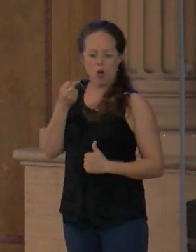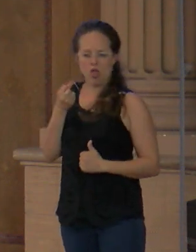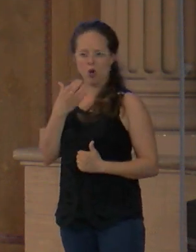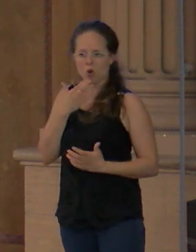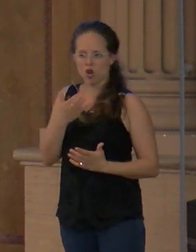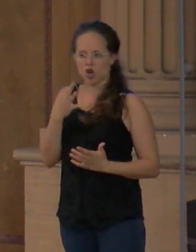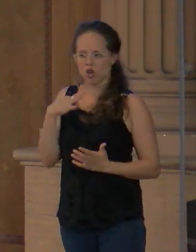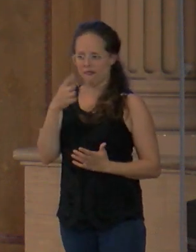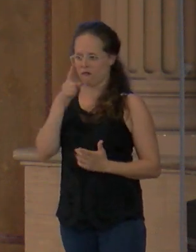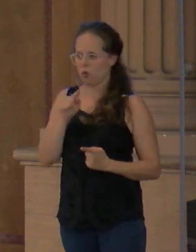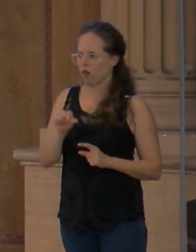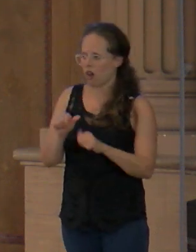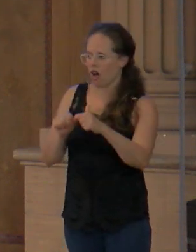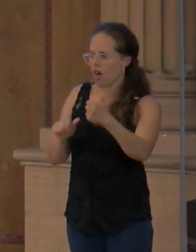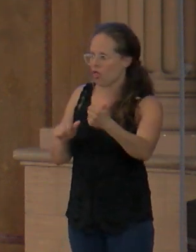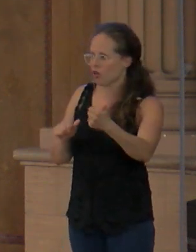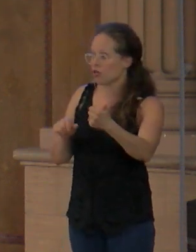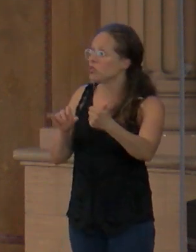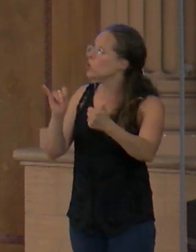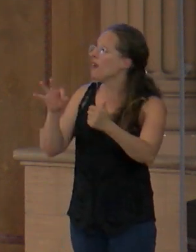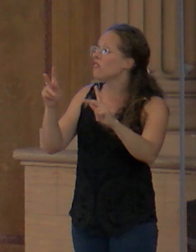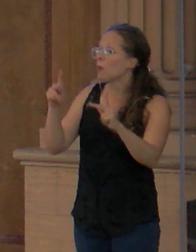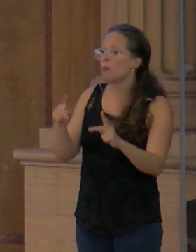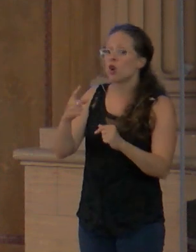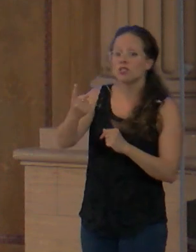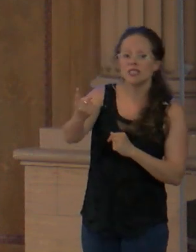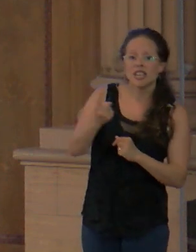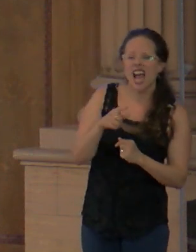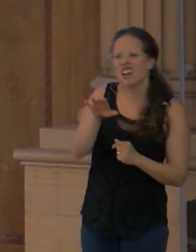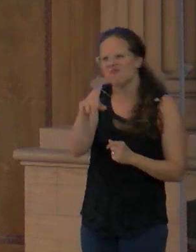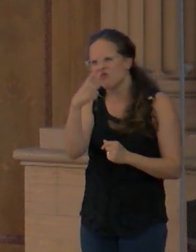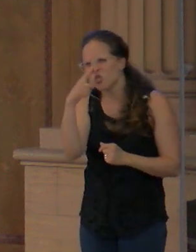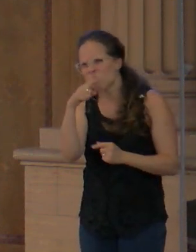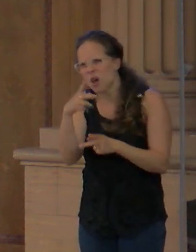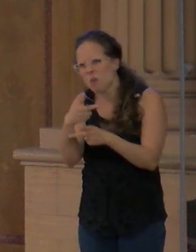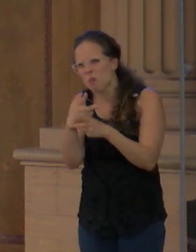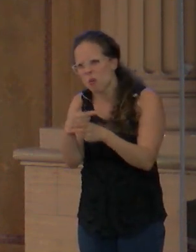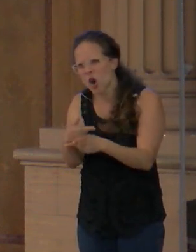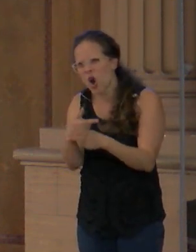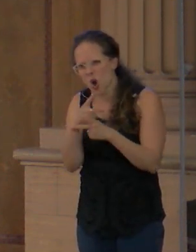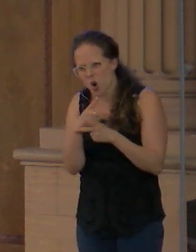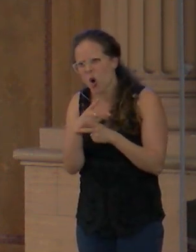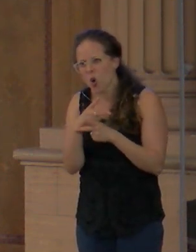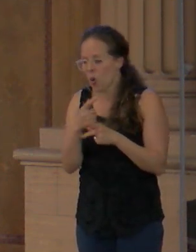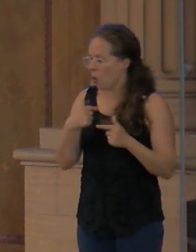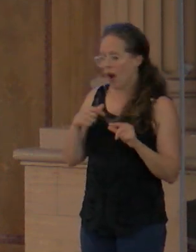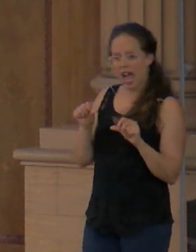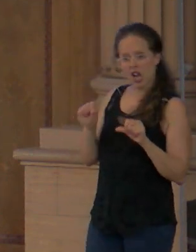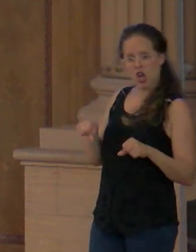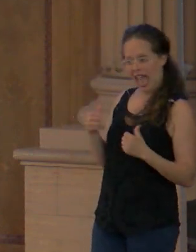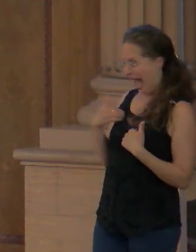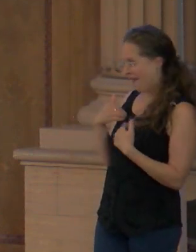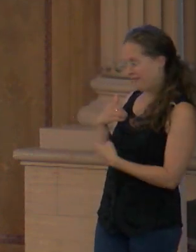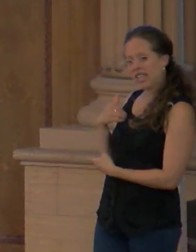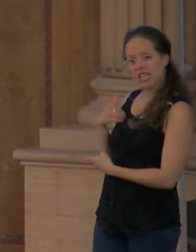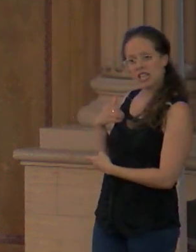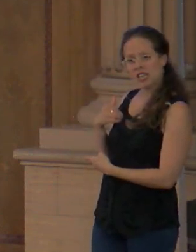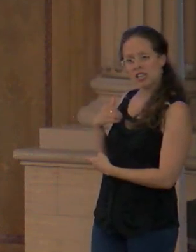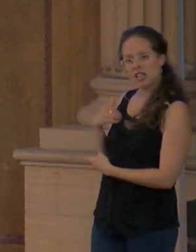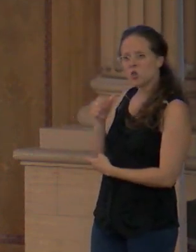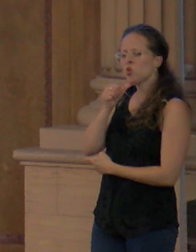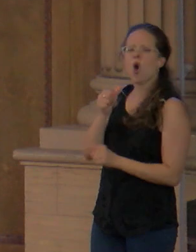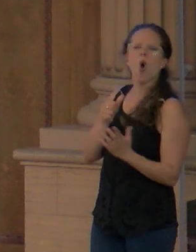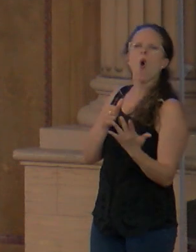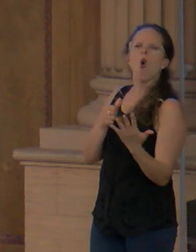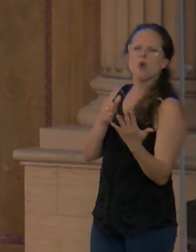others. So someone comes over, they want to borrow something that they need, and you could give it to them, you could loan that to them. He says, don't make them wait till